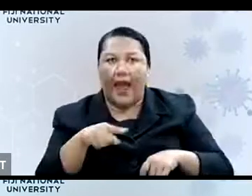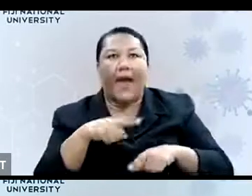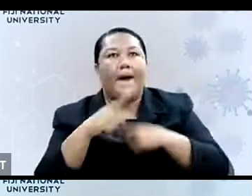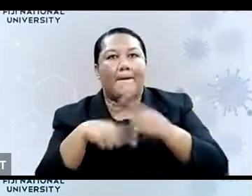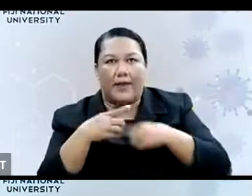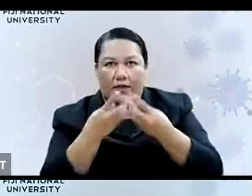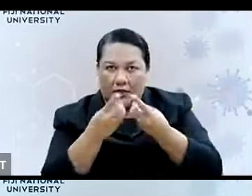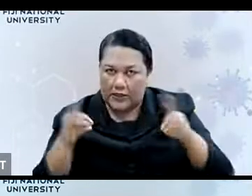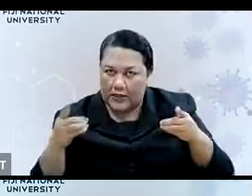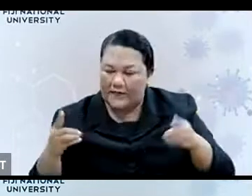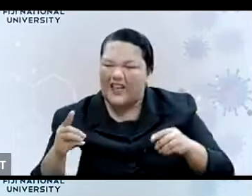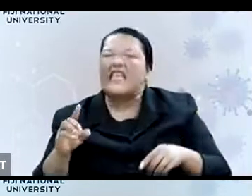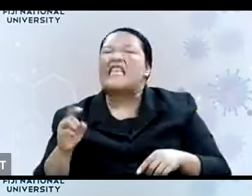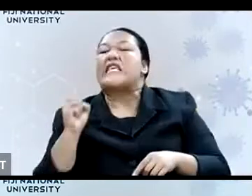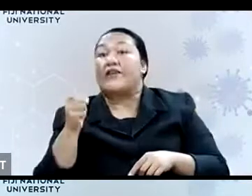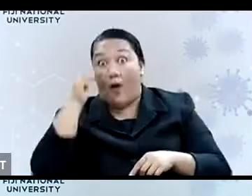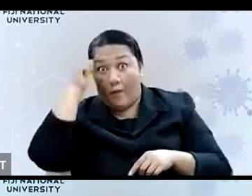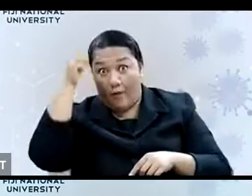someone